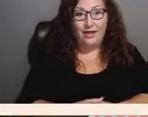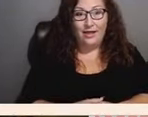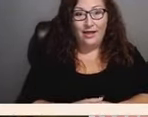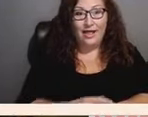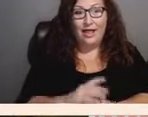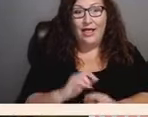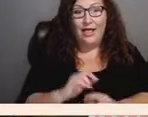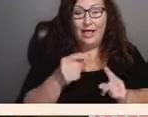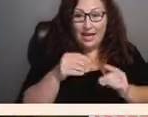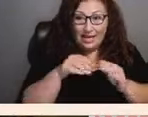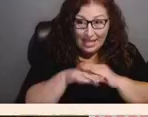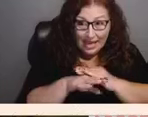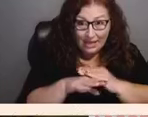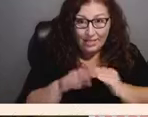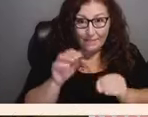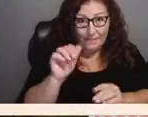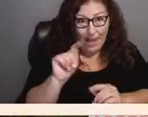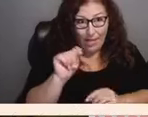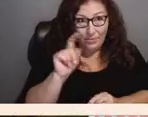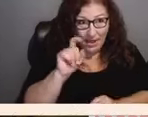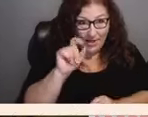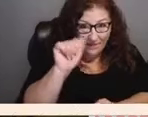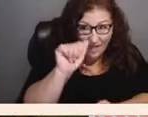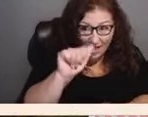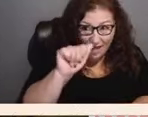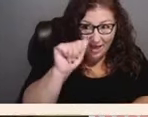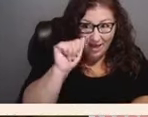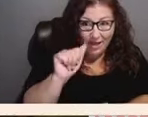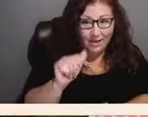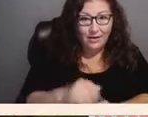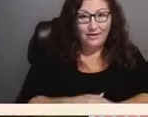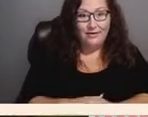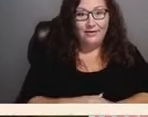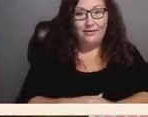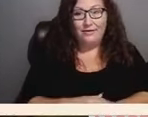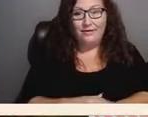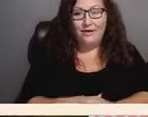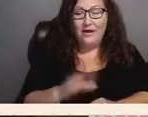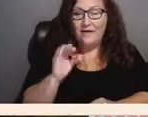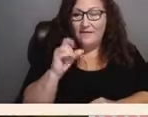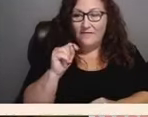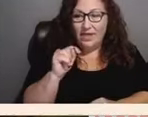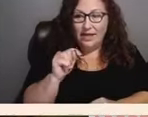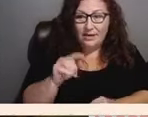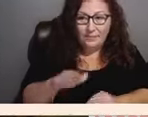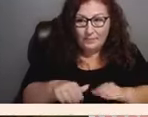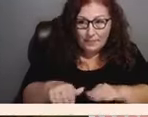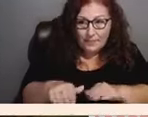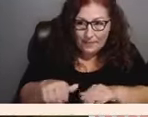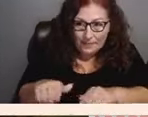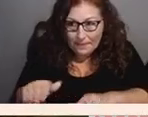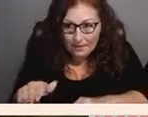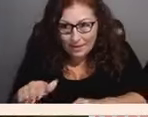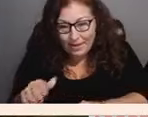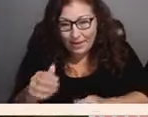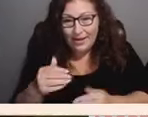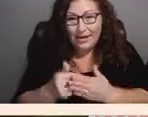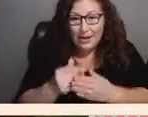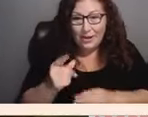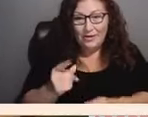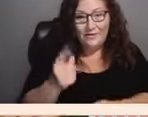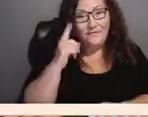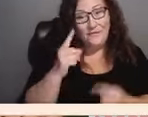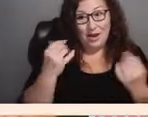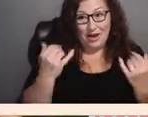the door, little feet paddling at your knees. But now, our